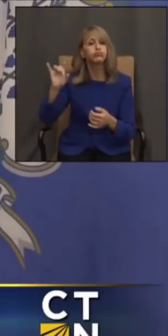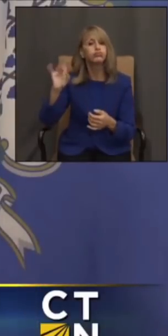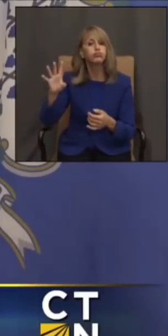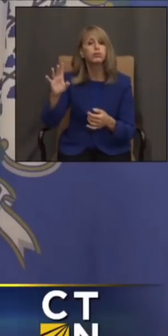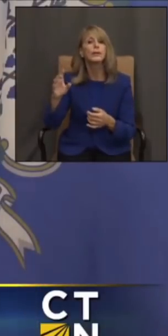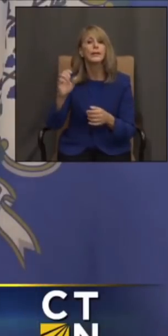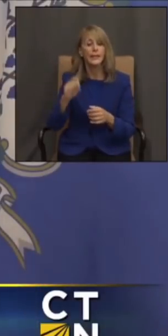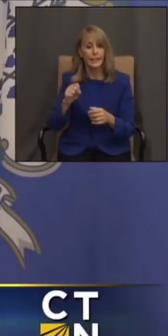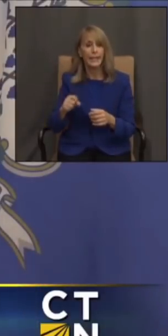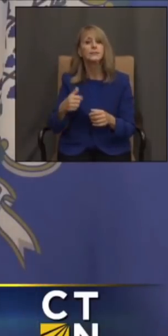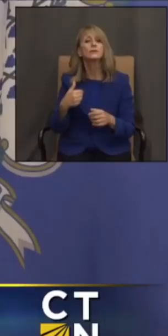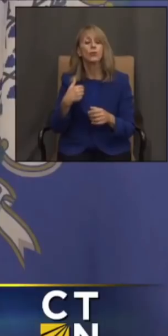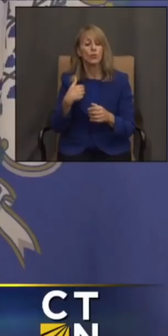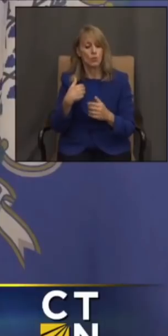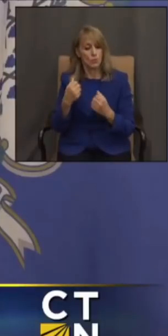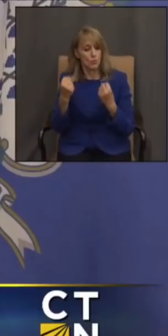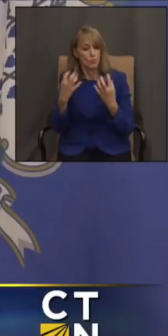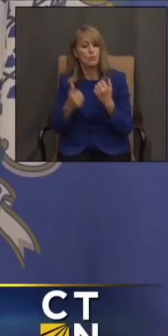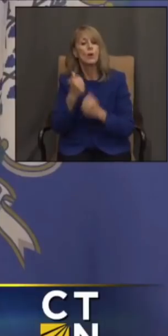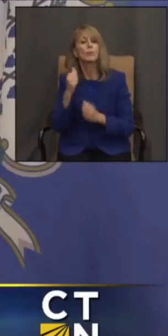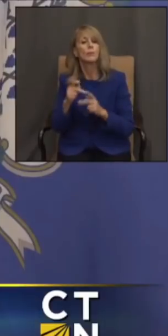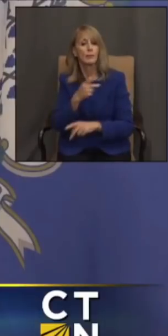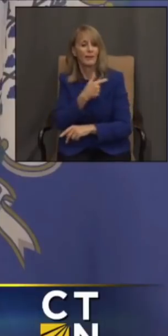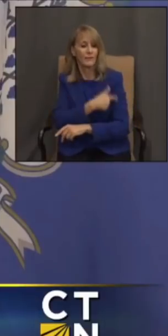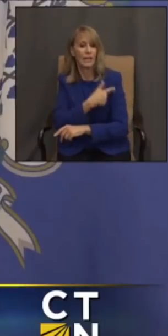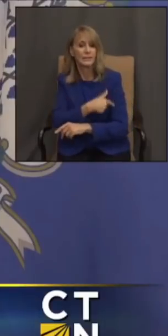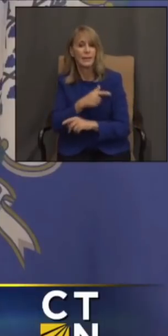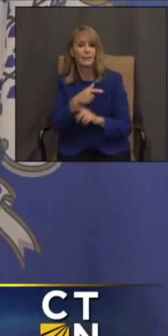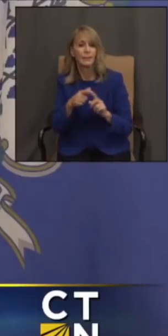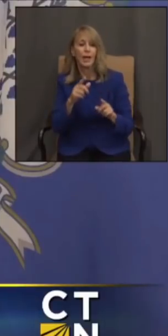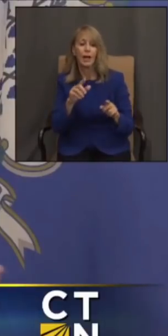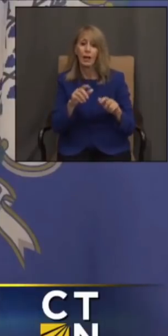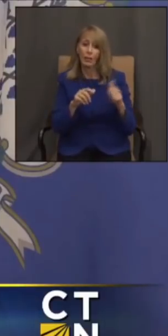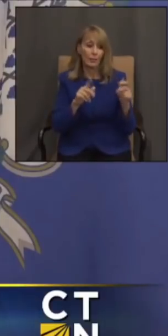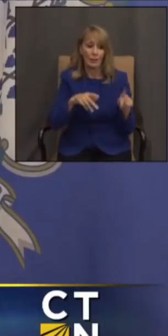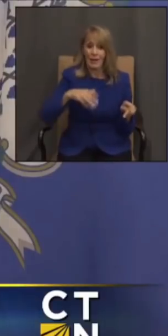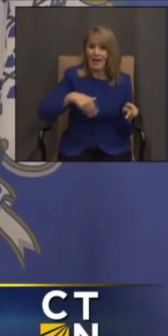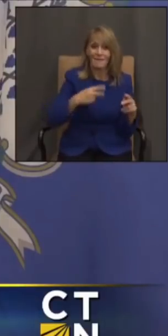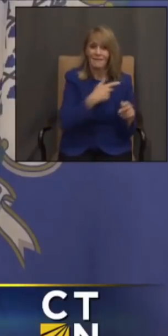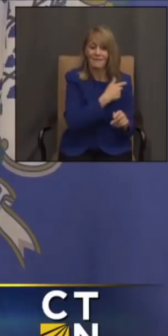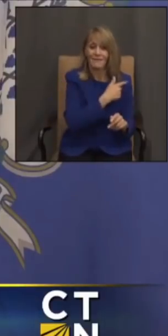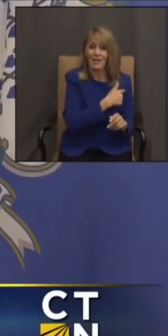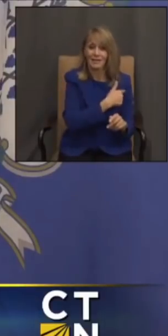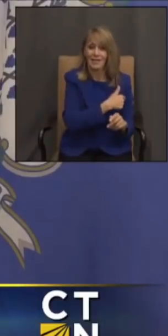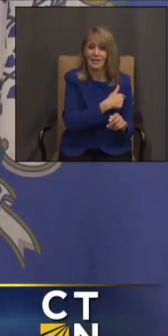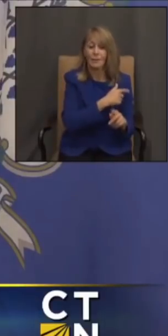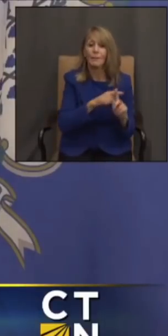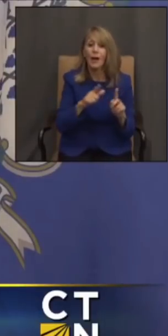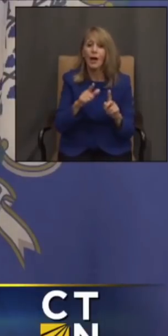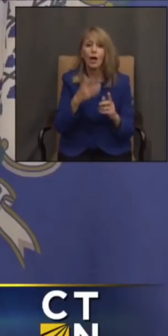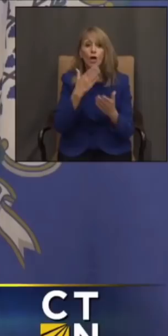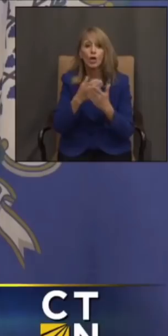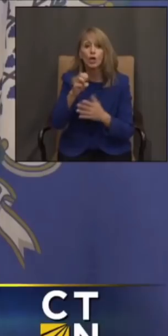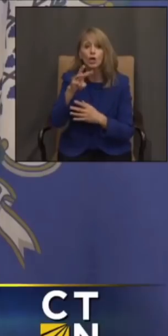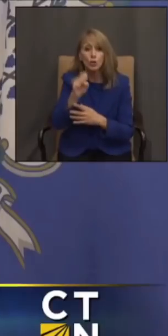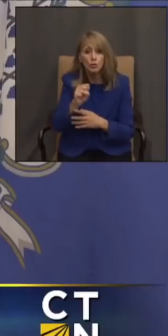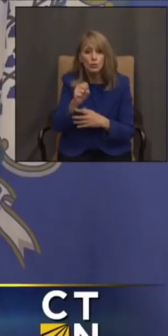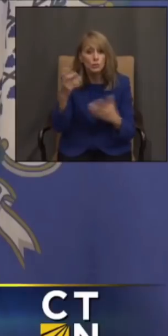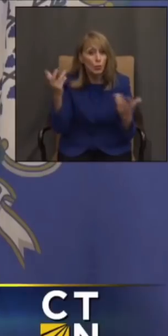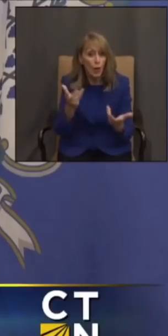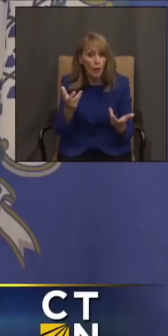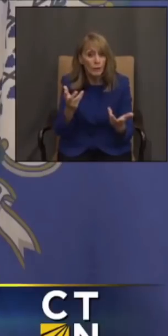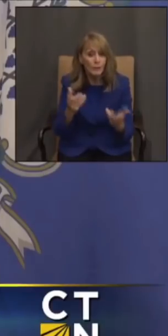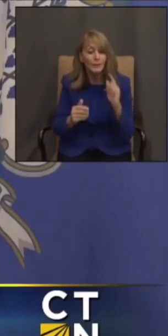still spreading fast in the other half of the population. The good news is the vaccines work, and it works against